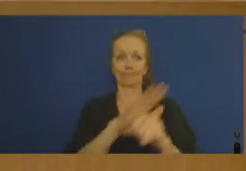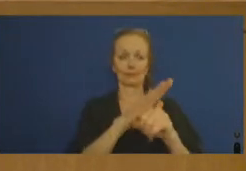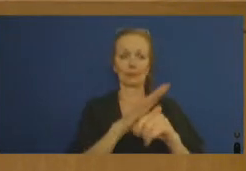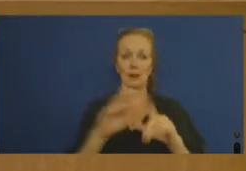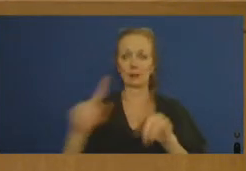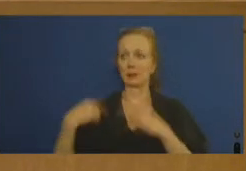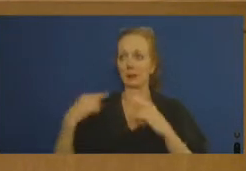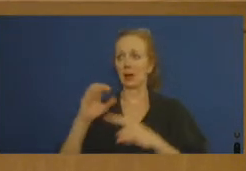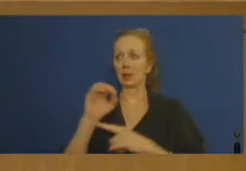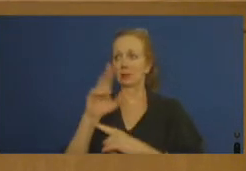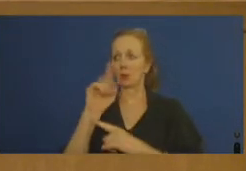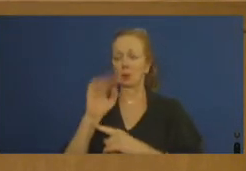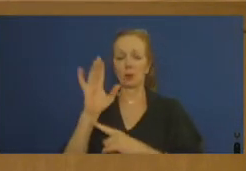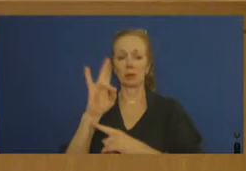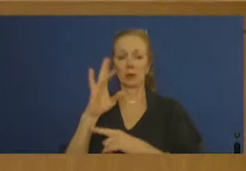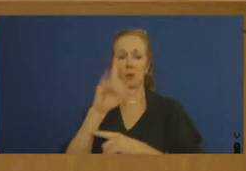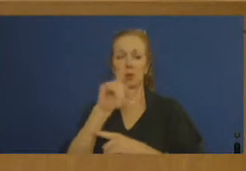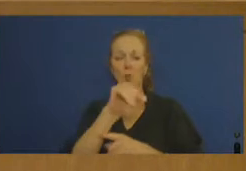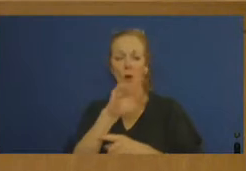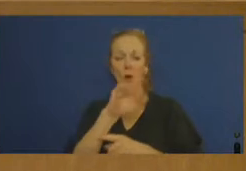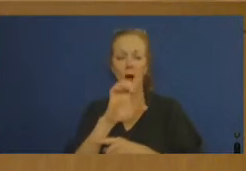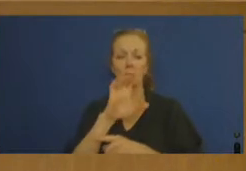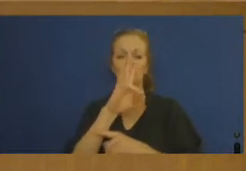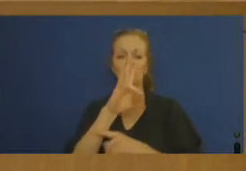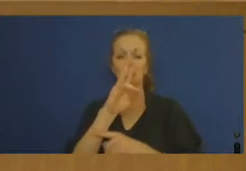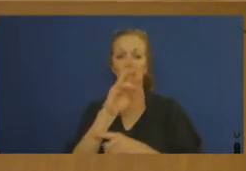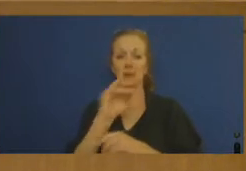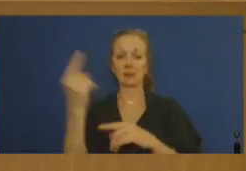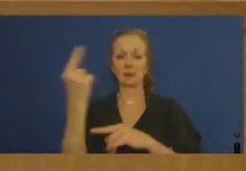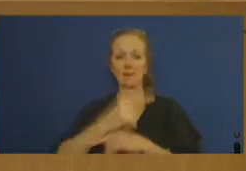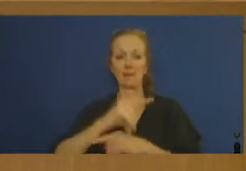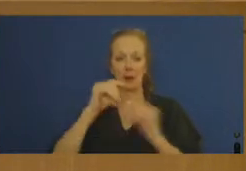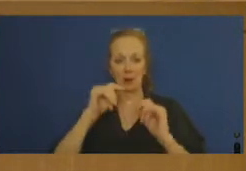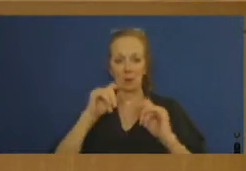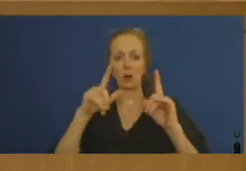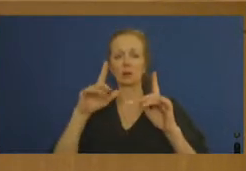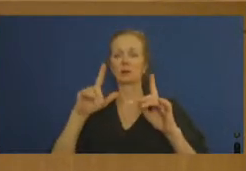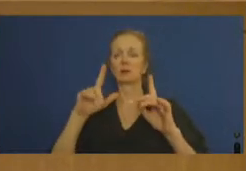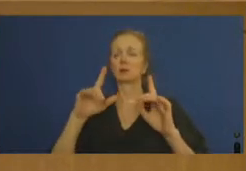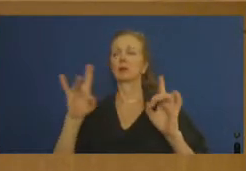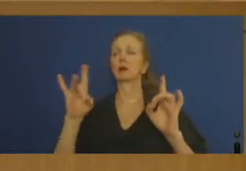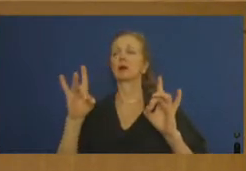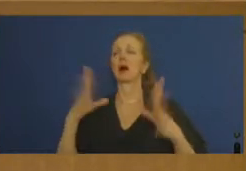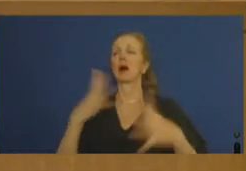7th, for the past 170 days, we wake up to the most disturbing